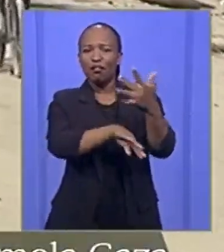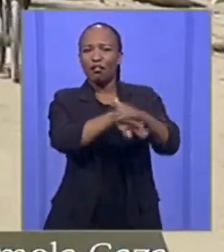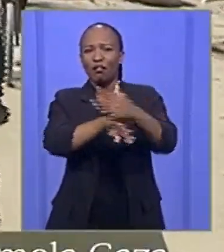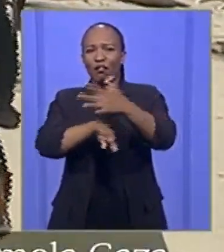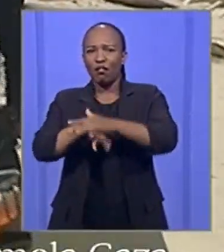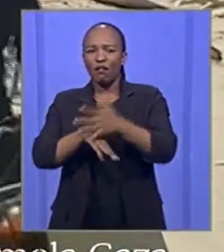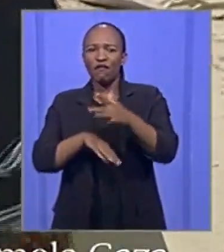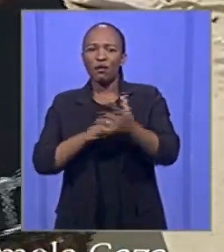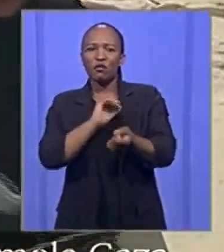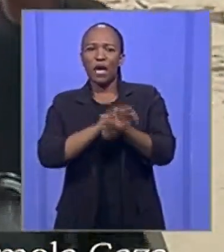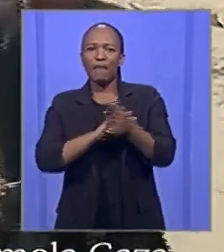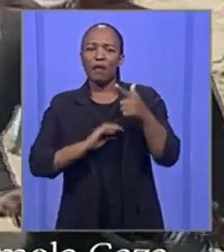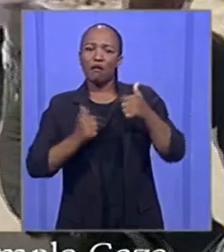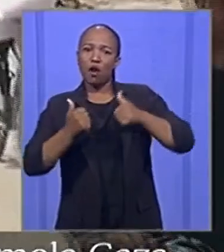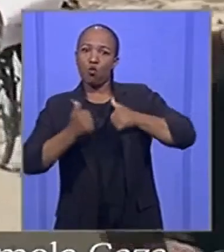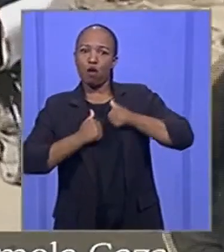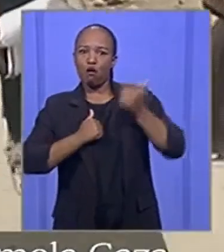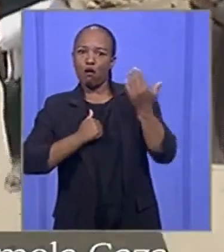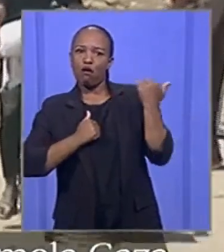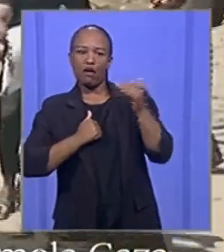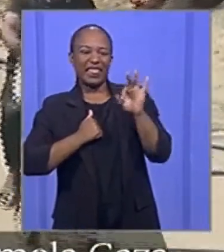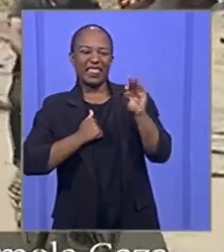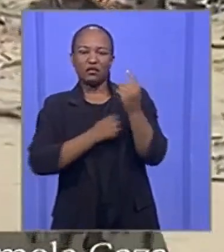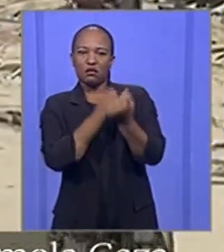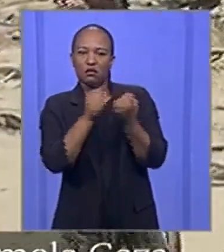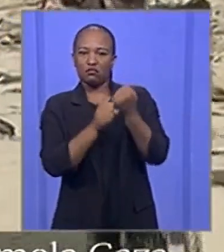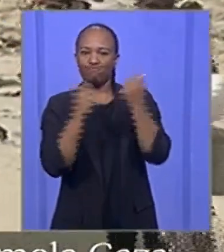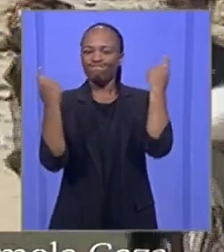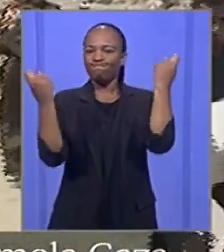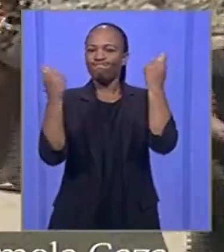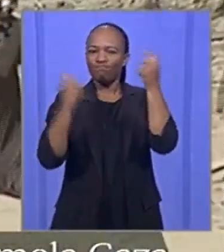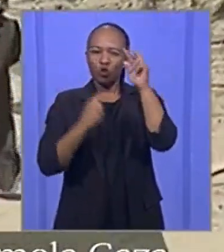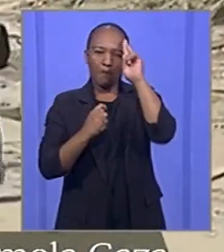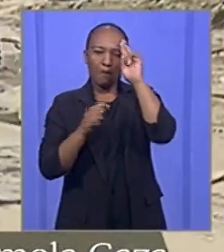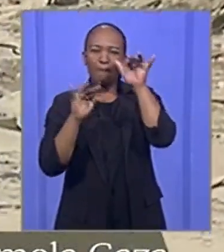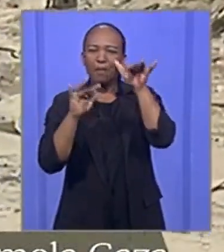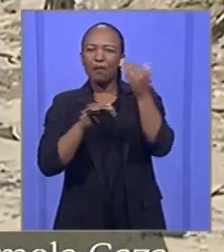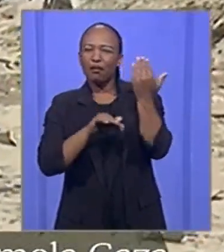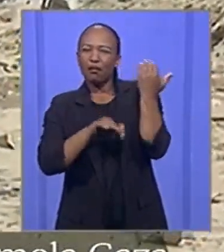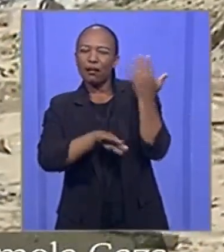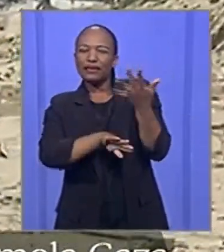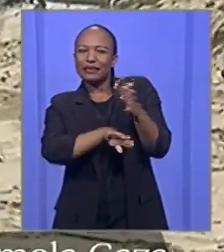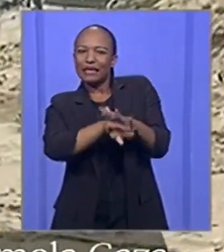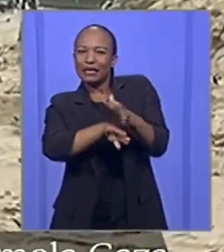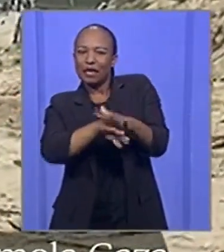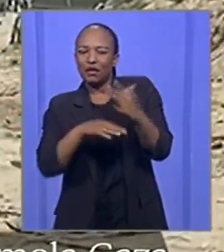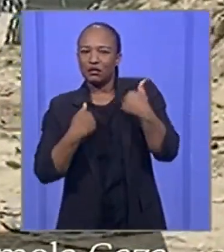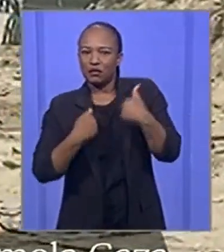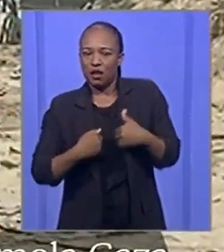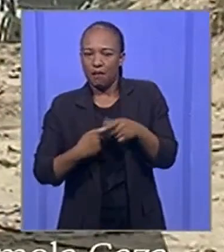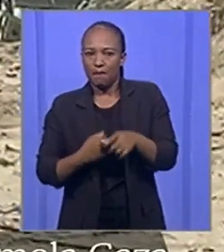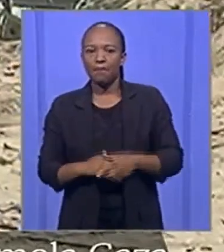ena eo Rwanda e ketekang dilemo tse 30 tsa sehopotso sa polao ya batho ba bangata ka